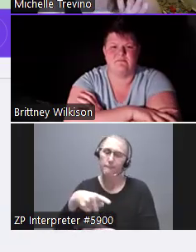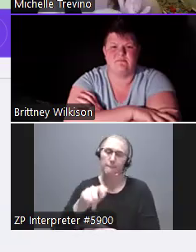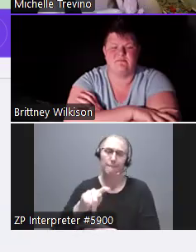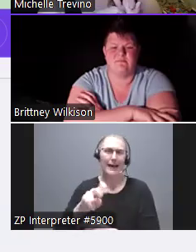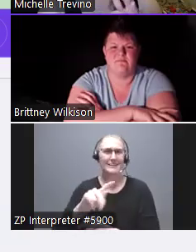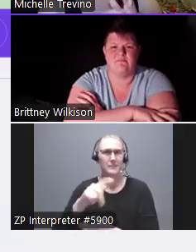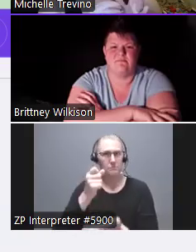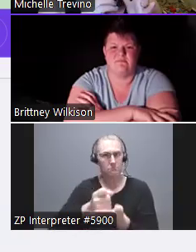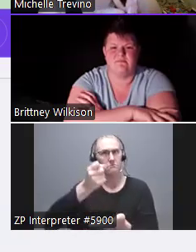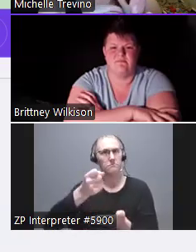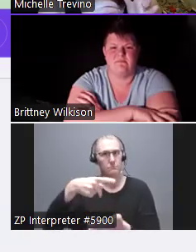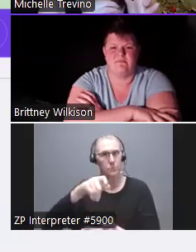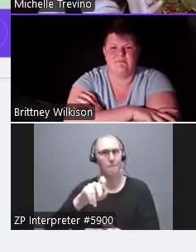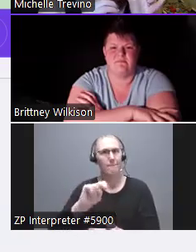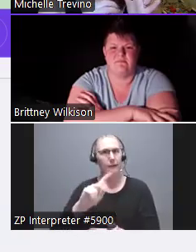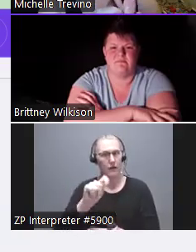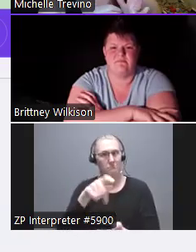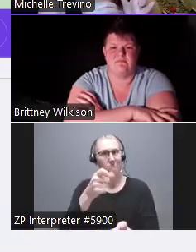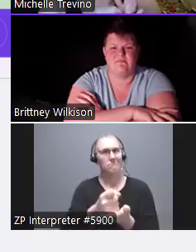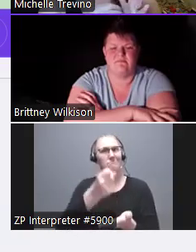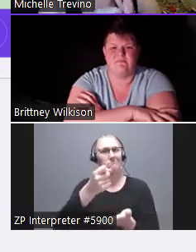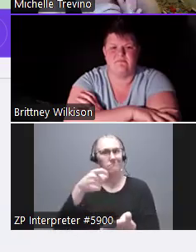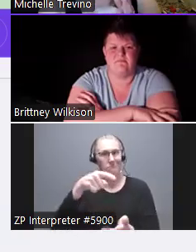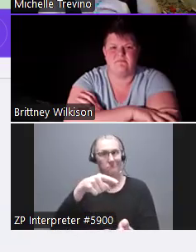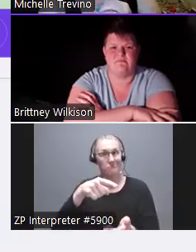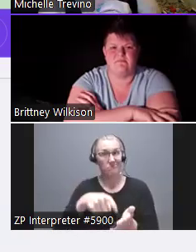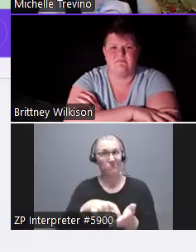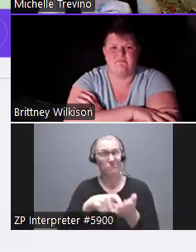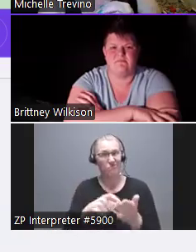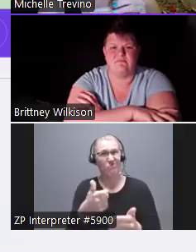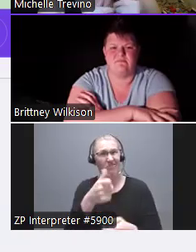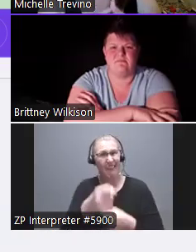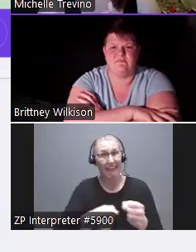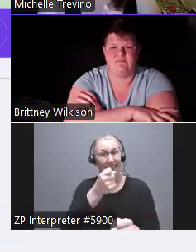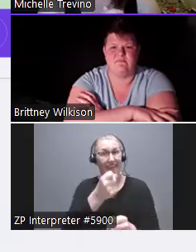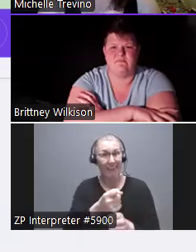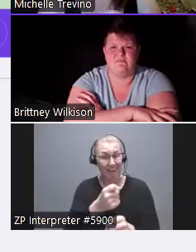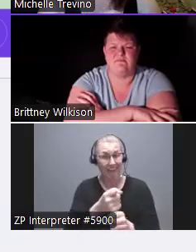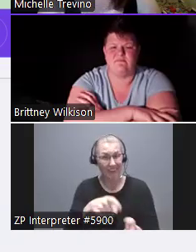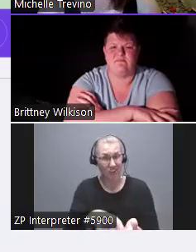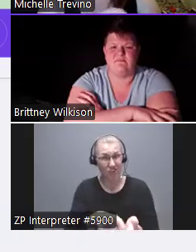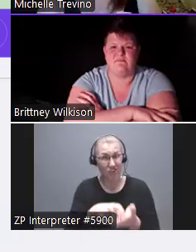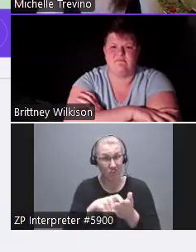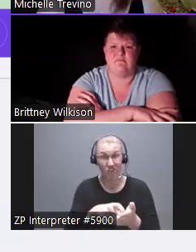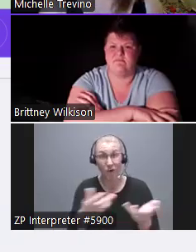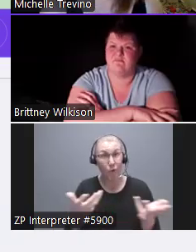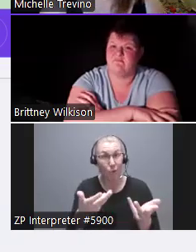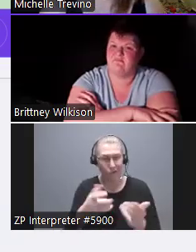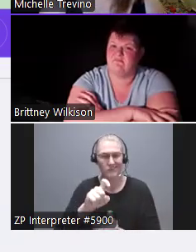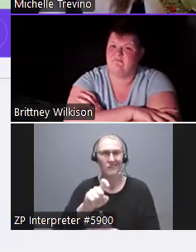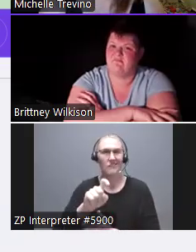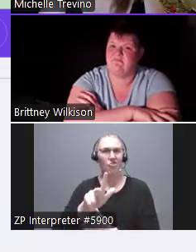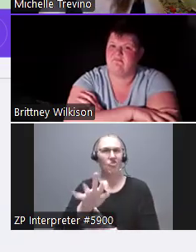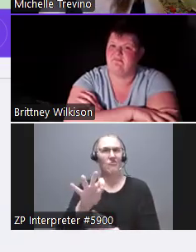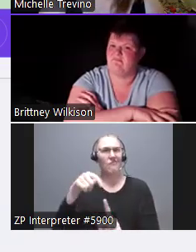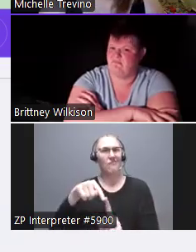the patent that took 10 years to make happen was X39. So